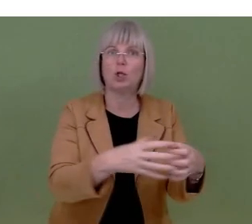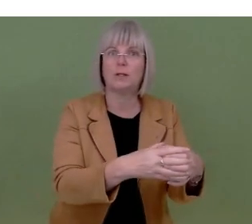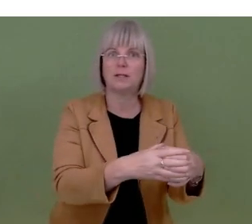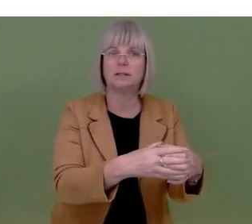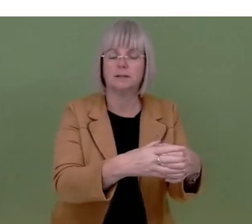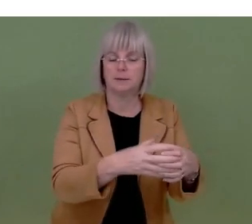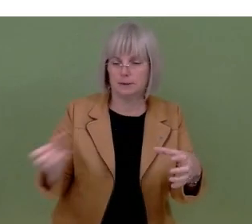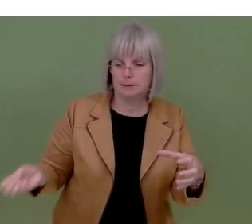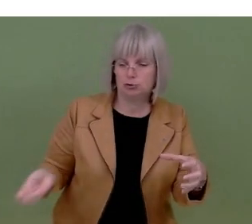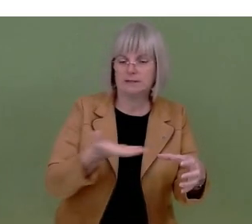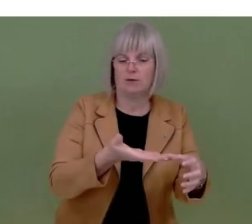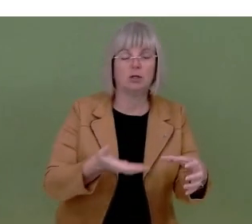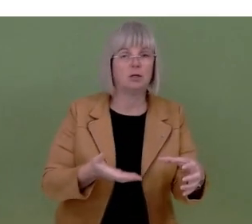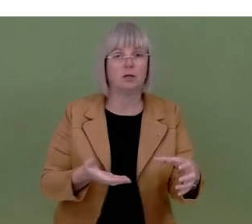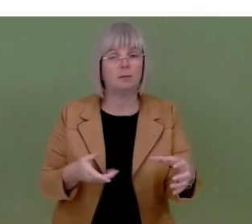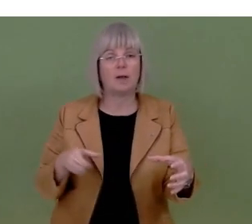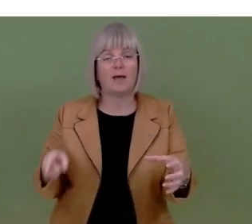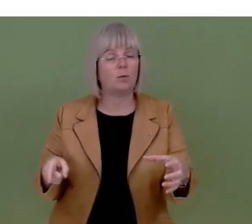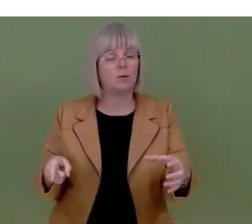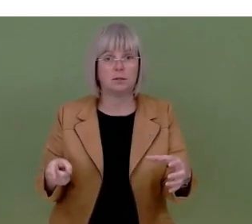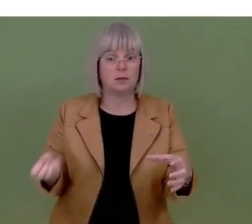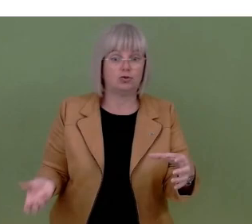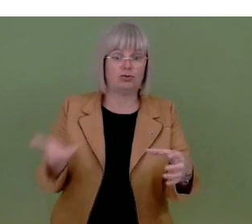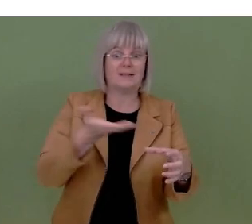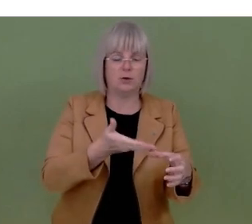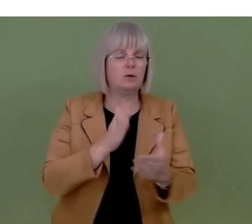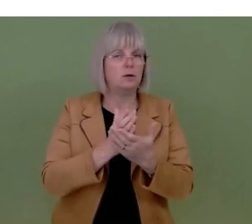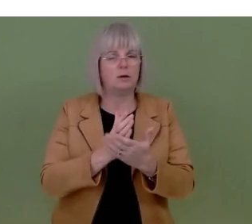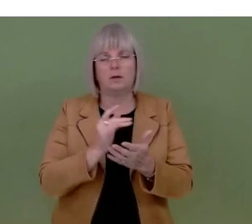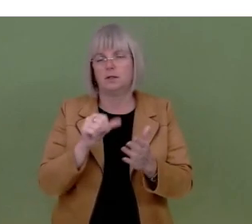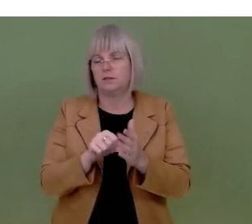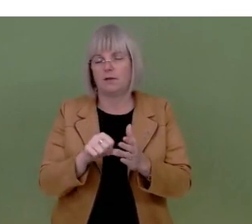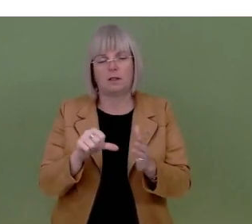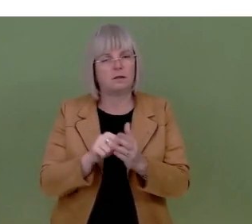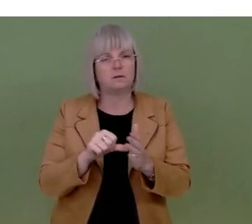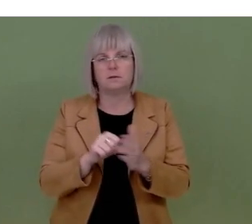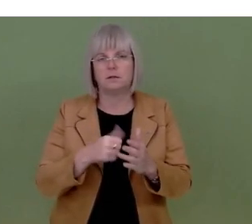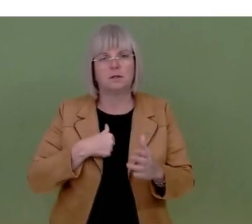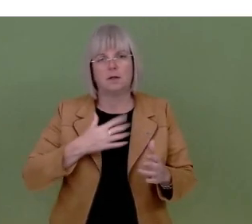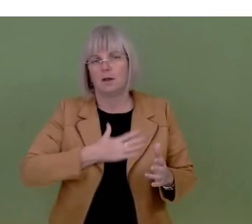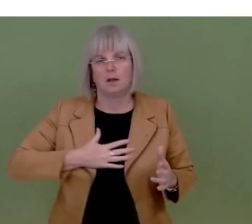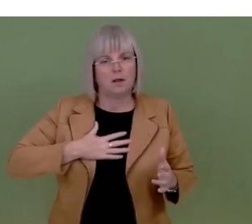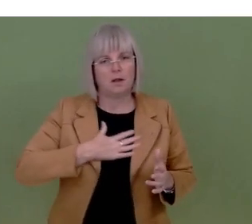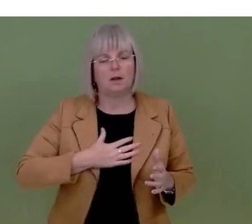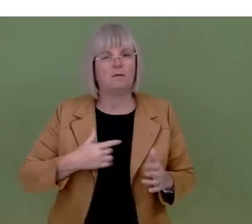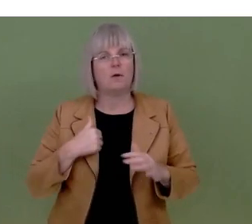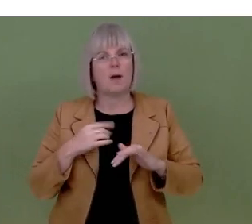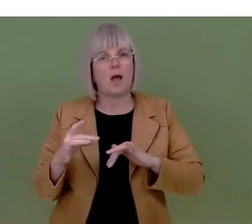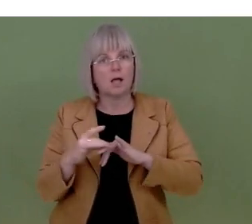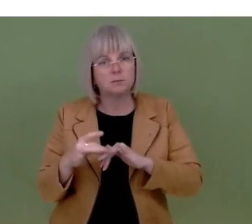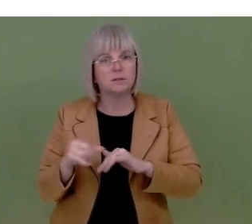really difficult journey, obviously a very distressing one for my husband and carer and my family.